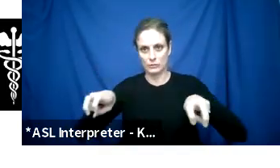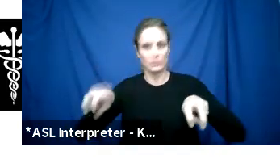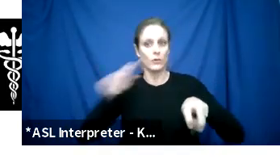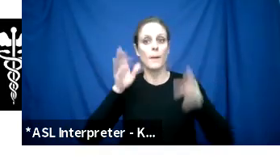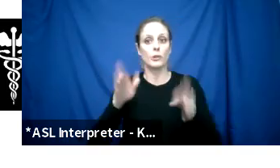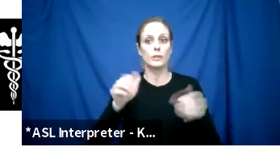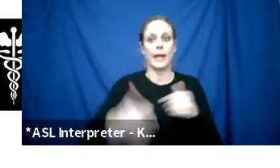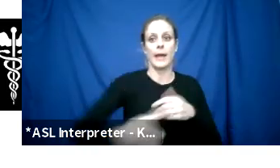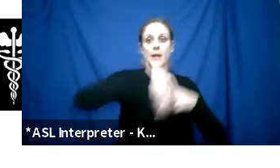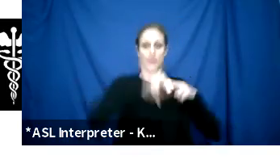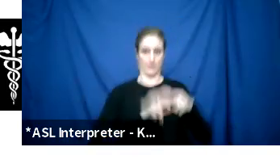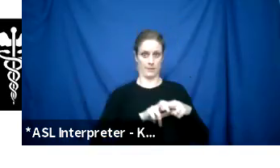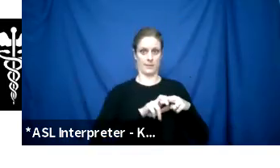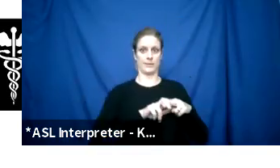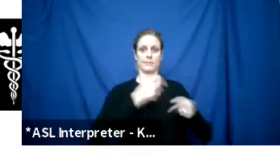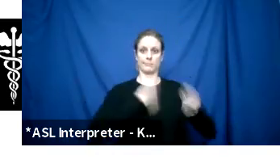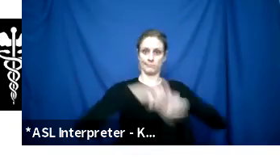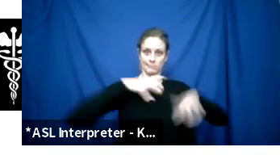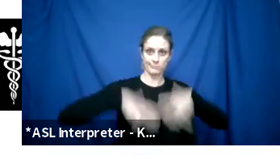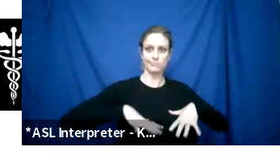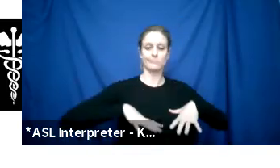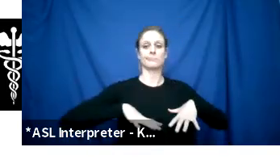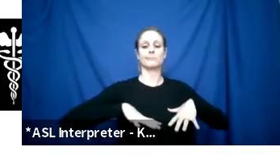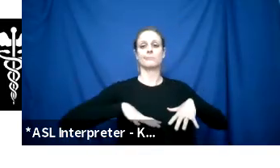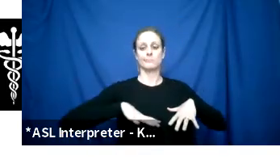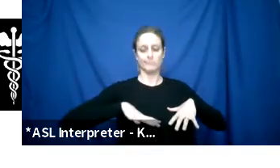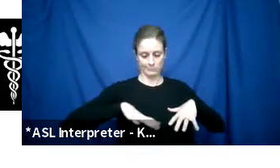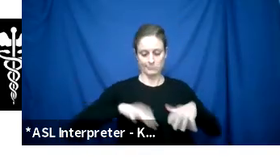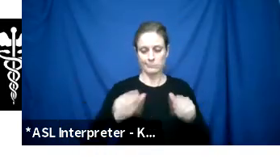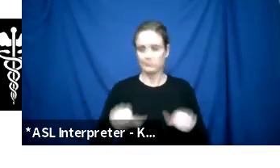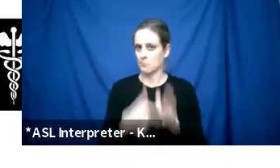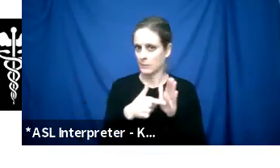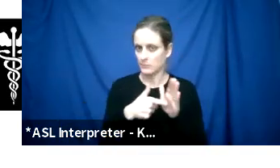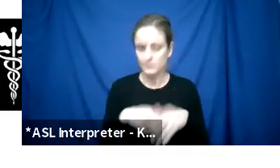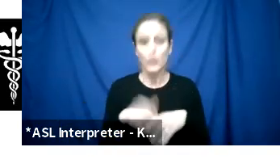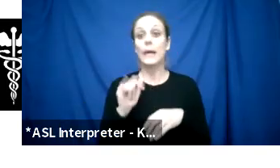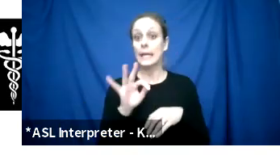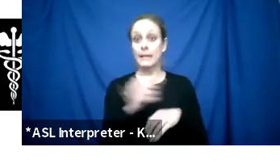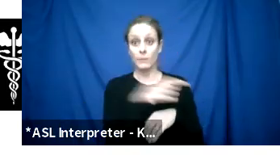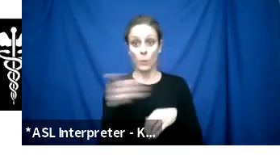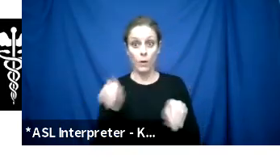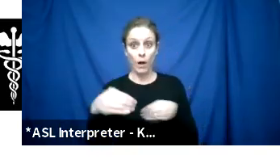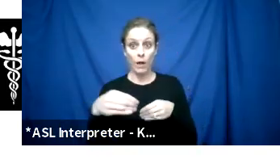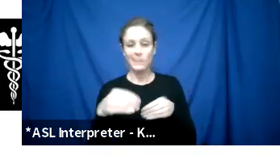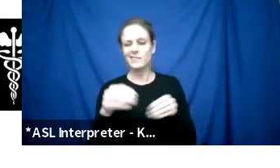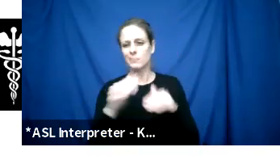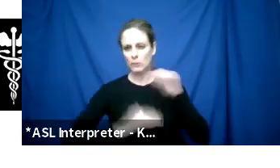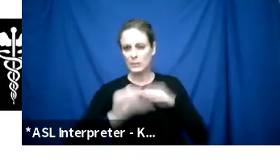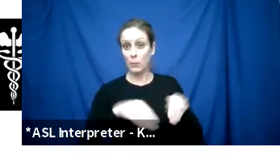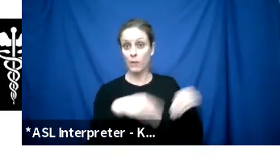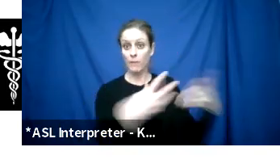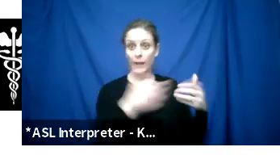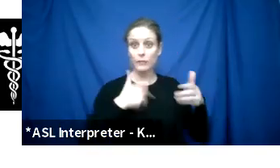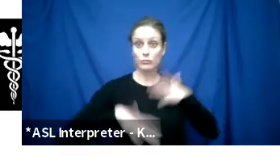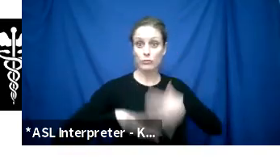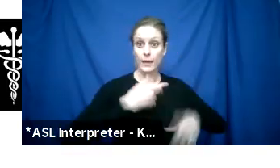get on it and maneuver back and forth to change clothing. So if you're providing dressing rooms or locker rooms, at least